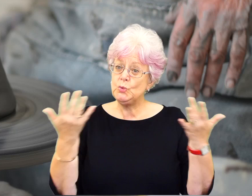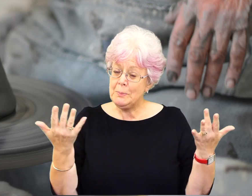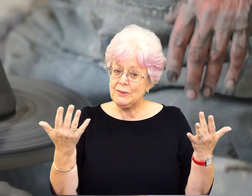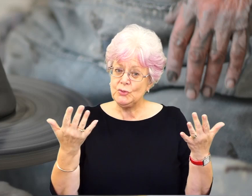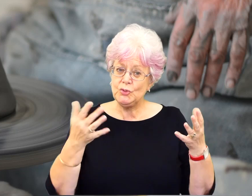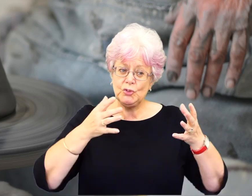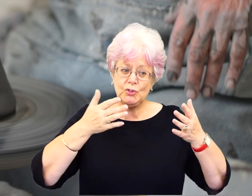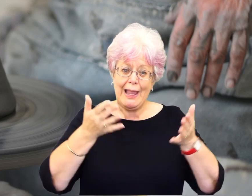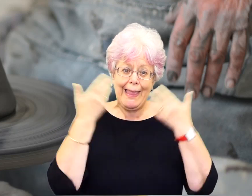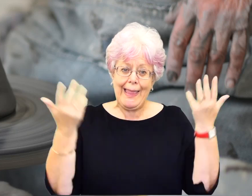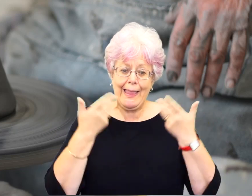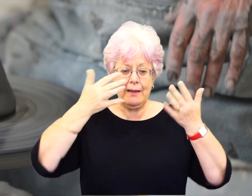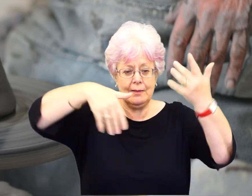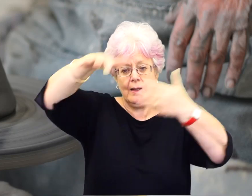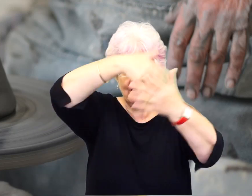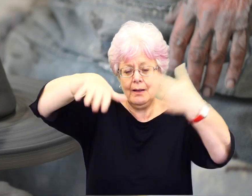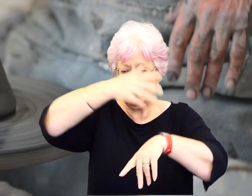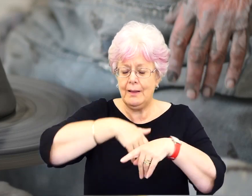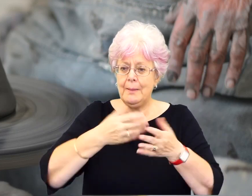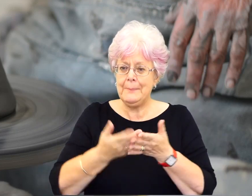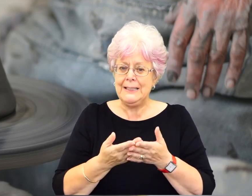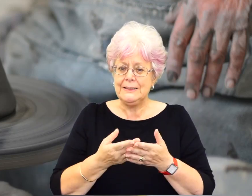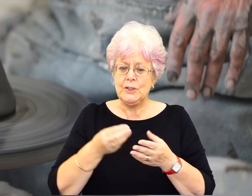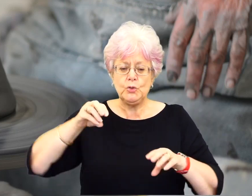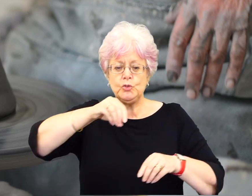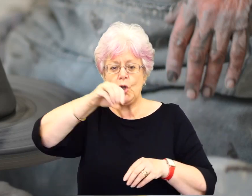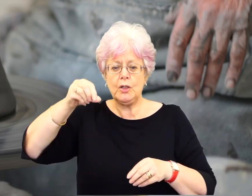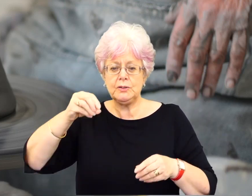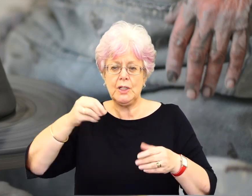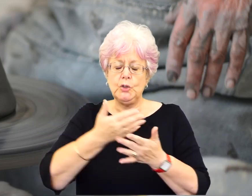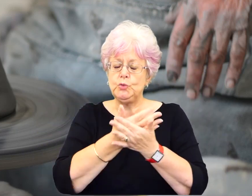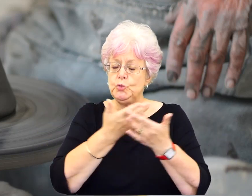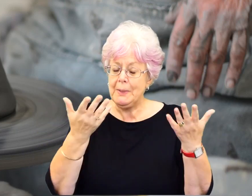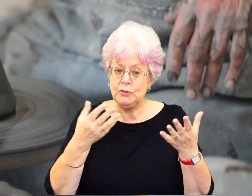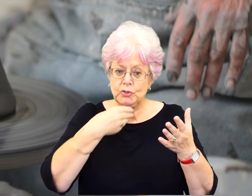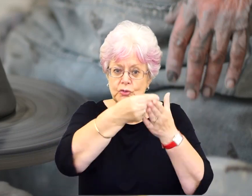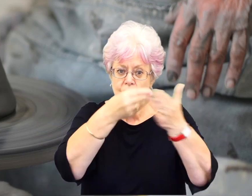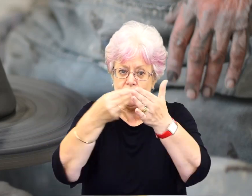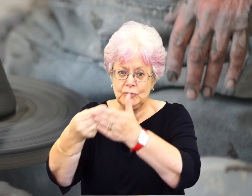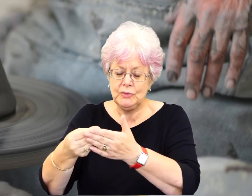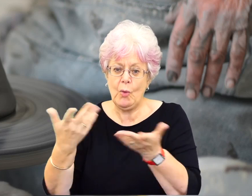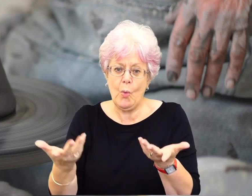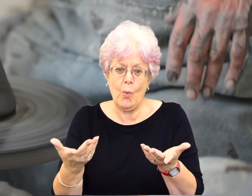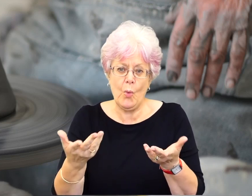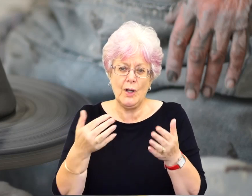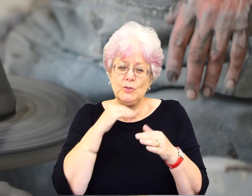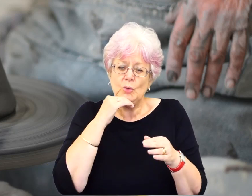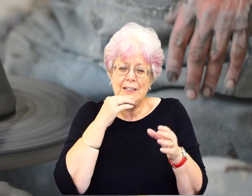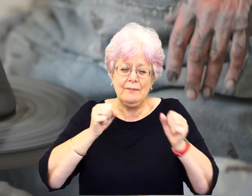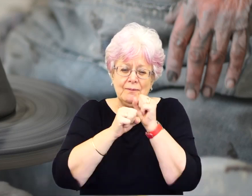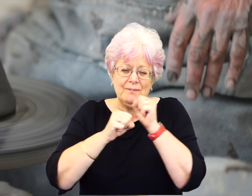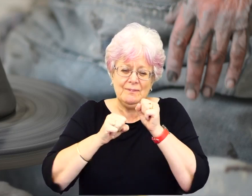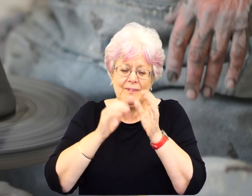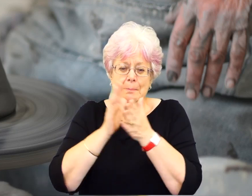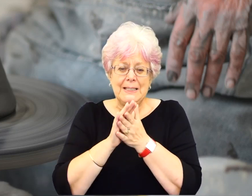might get over-salted. Too little space, they're under-salted. So I've got worse in my old age. I've got more and more detailed with my notes,